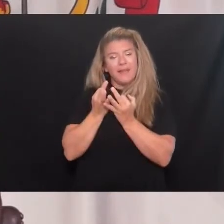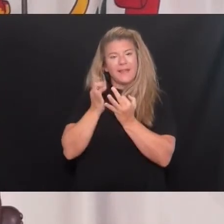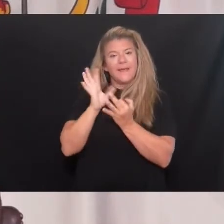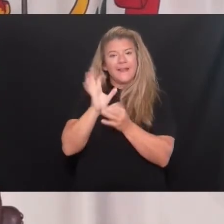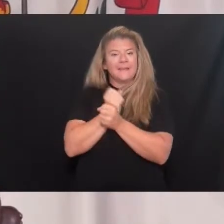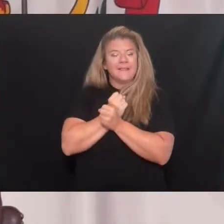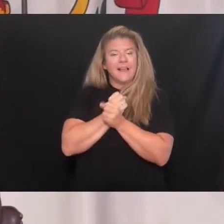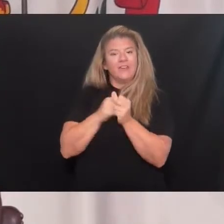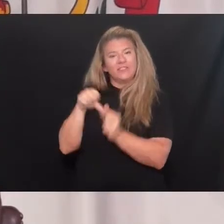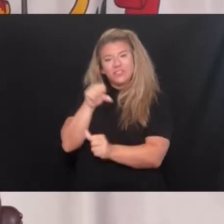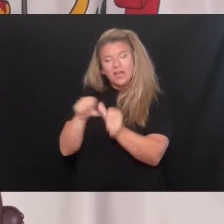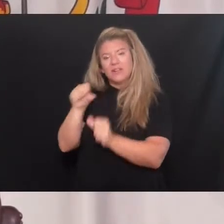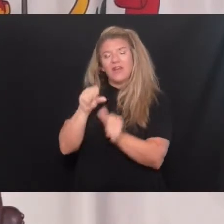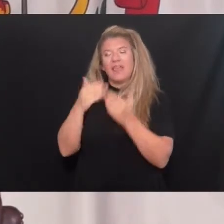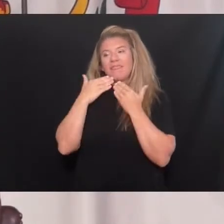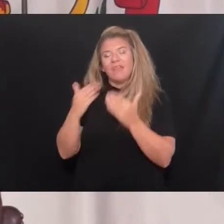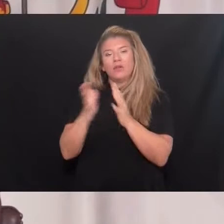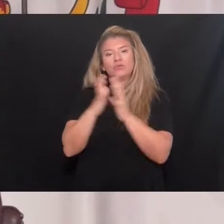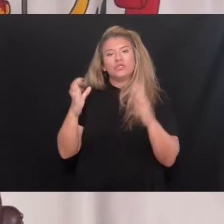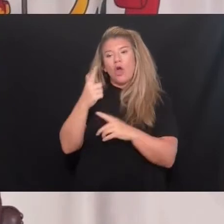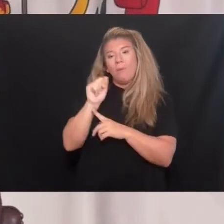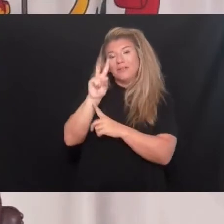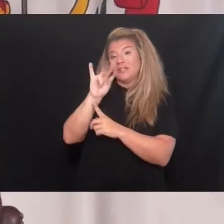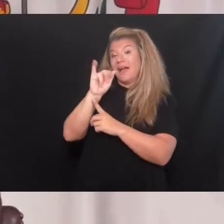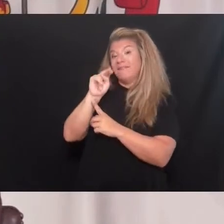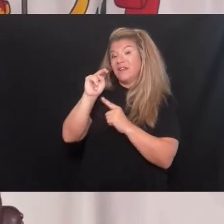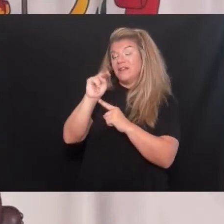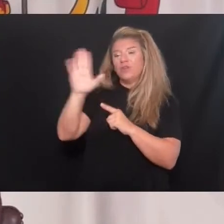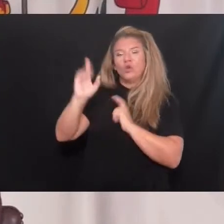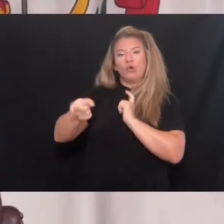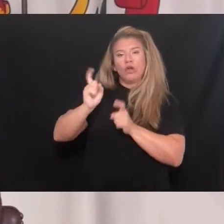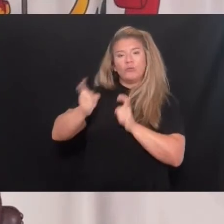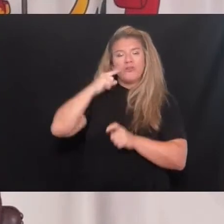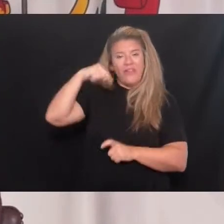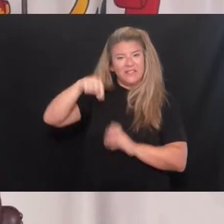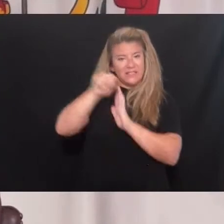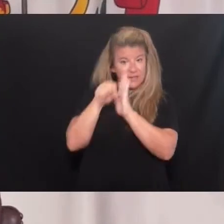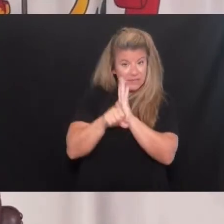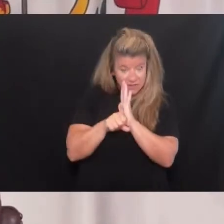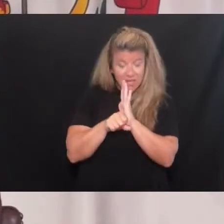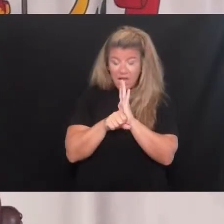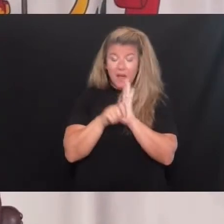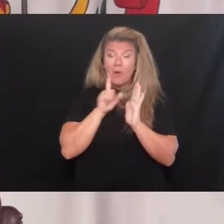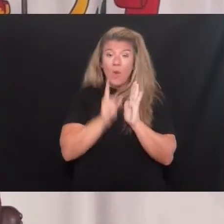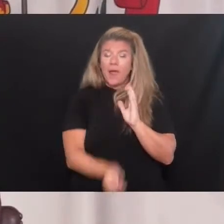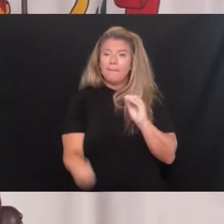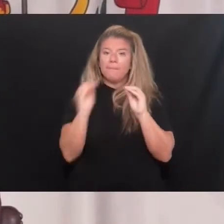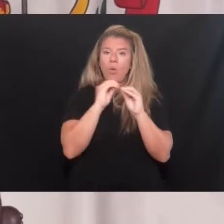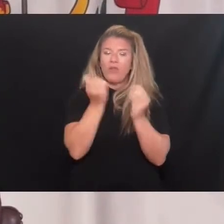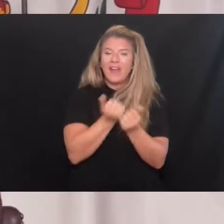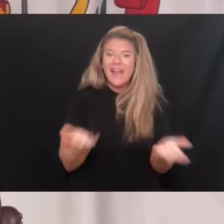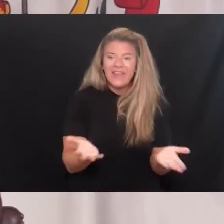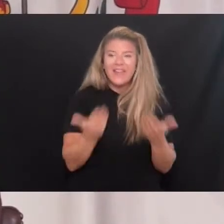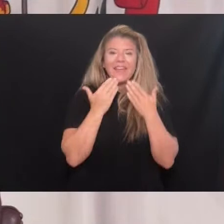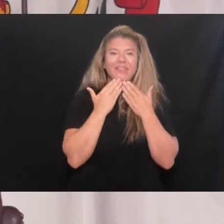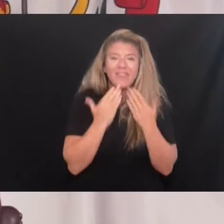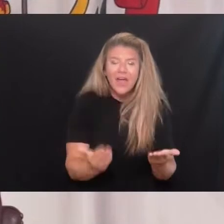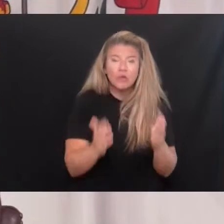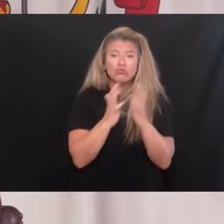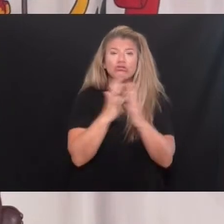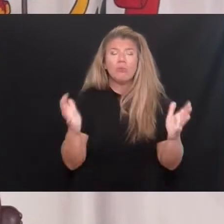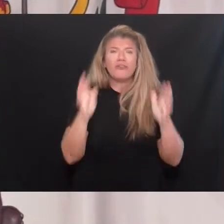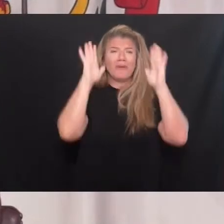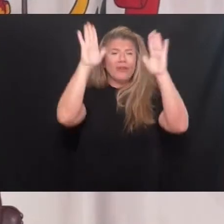know, thank you so much, Gavin, for your contribution to this great state. But more than anything, thank you for being a great